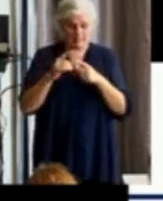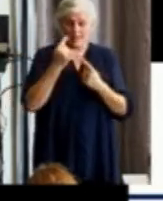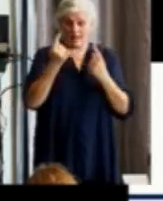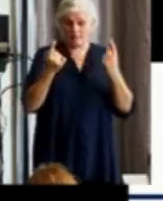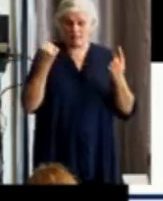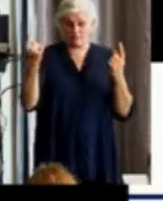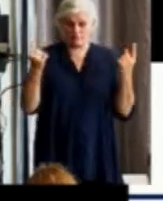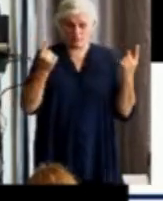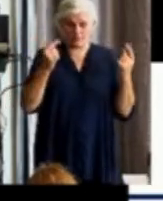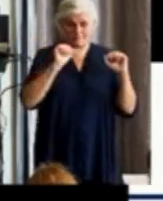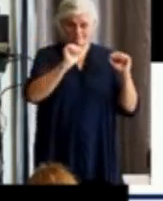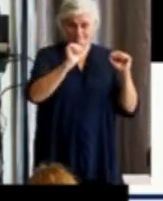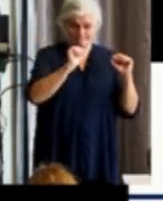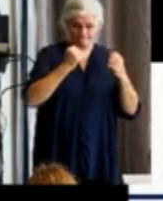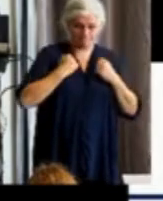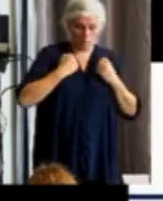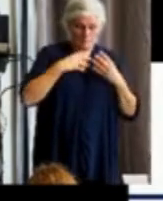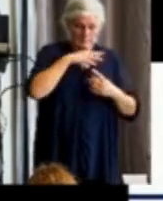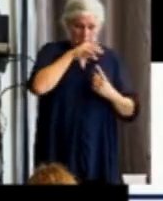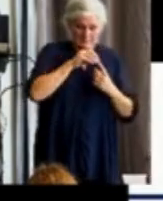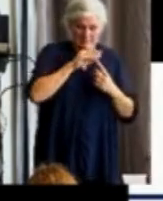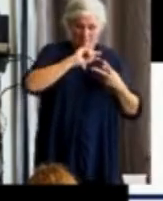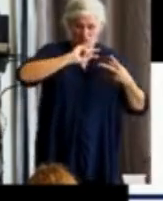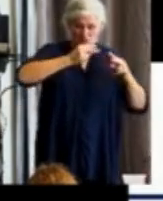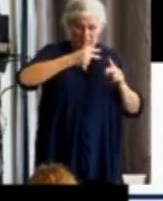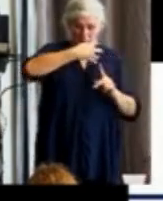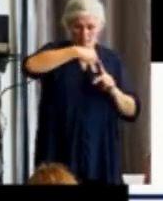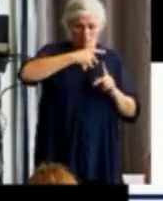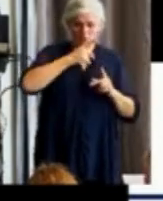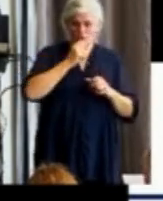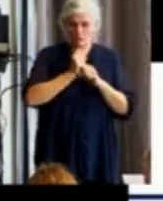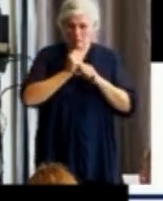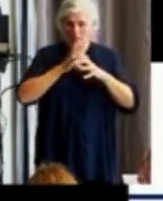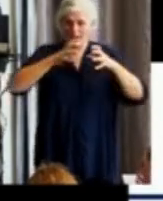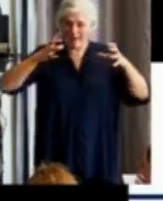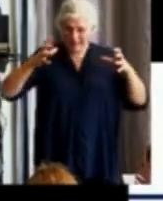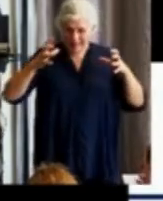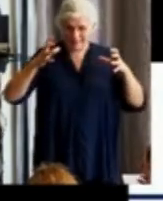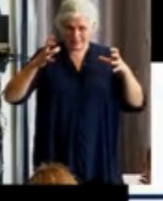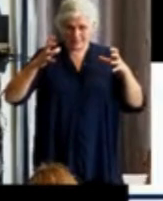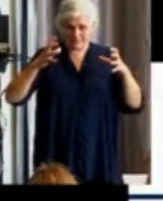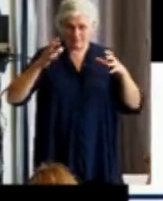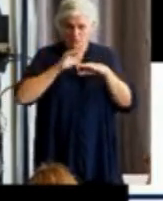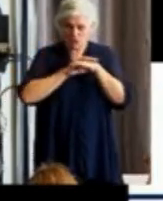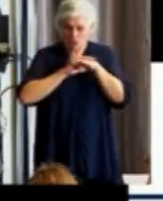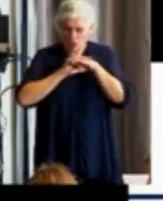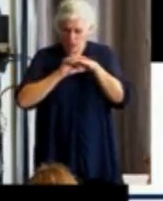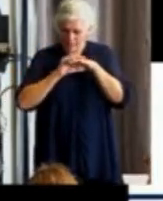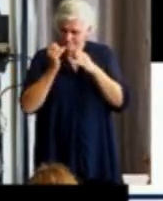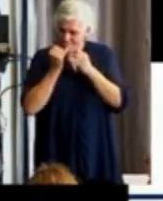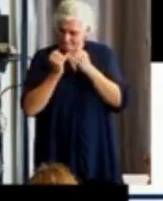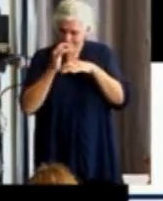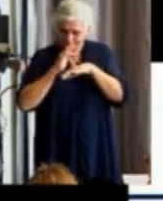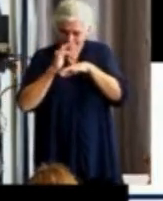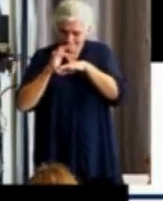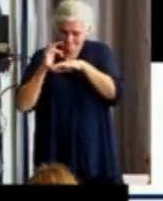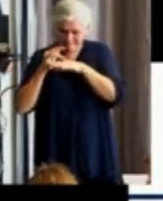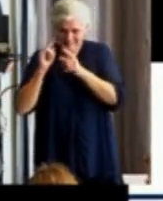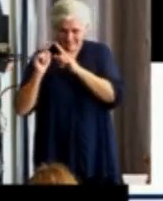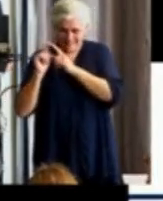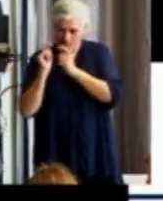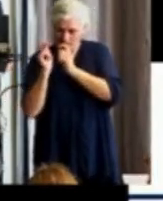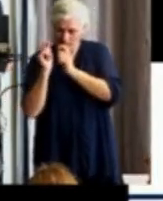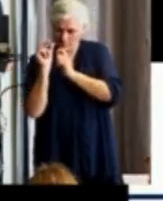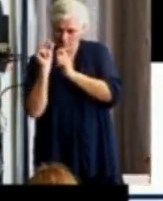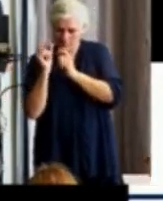individual species of a particular genetic background. We're talking about large-scale, kind of subtle differences, but something that looked